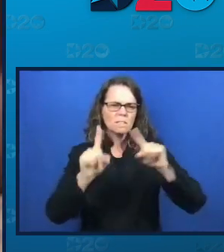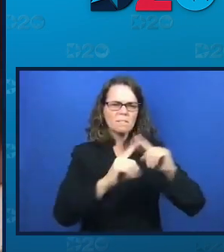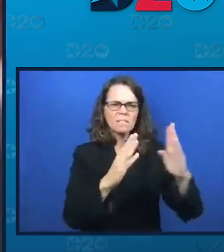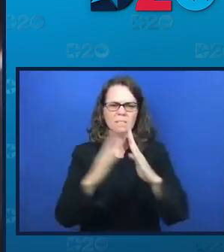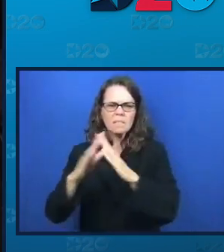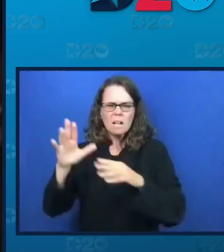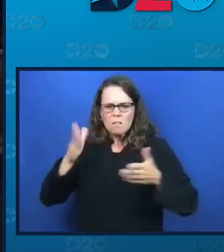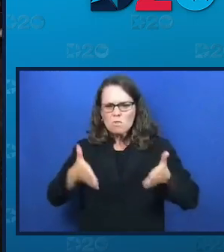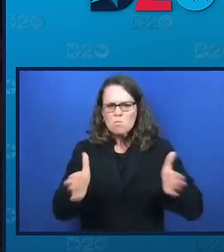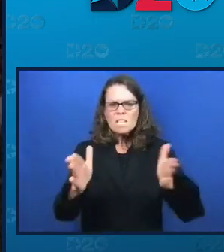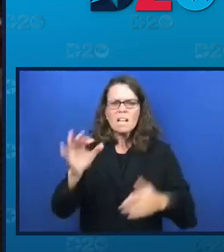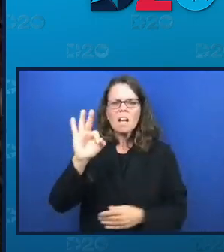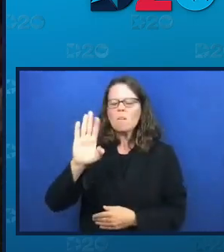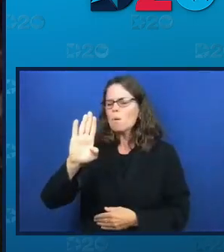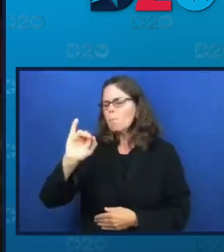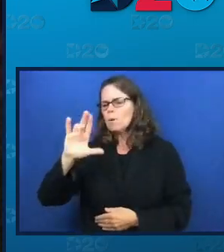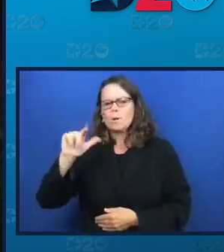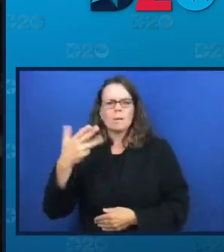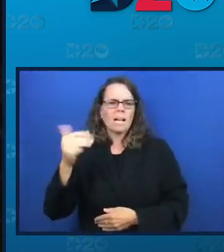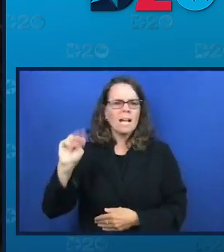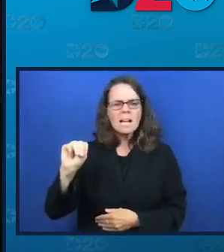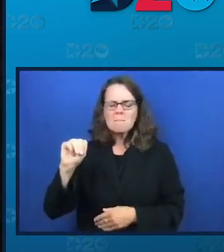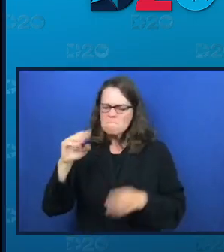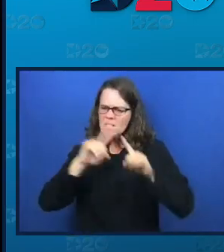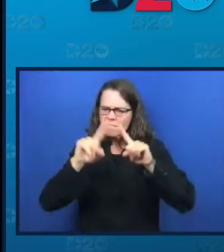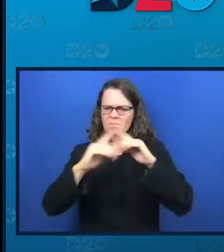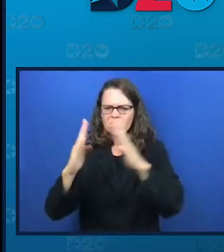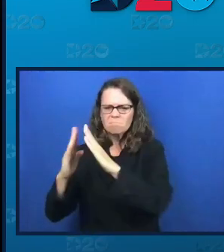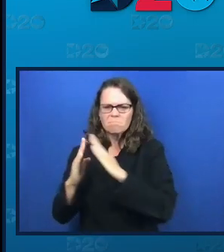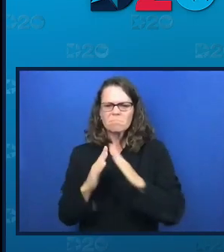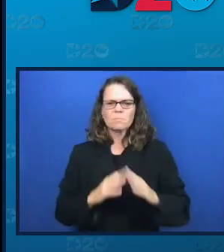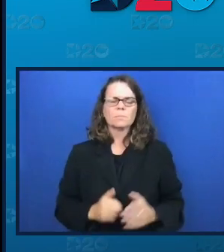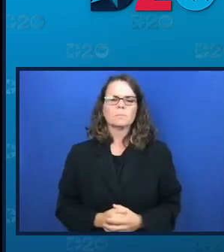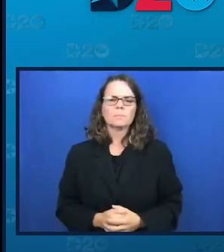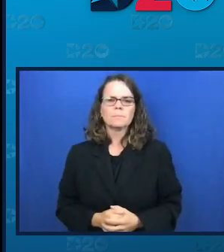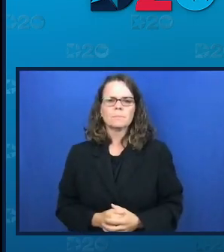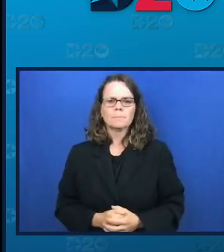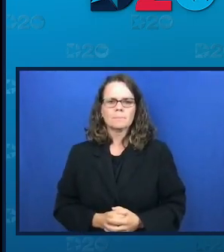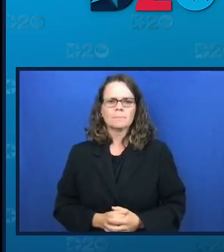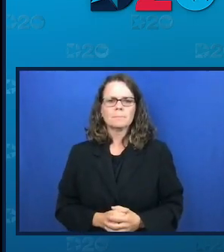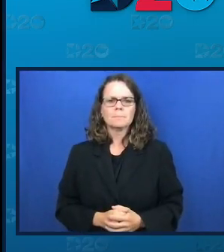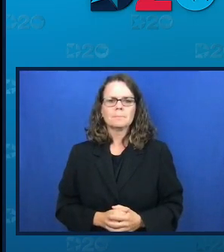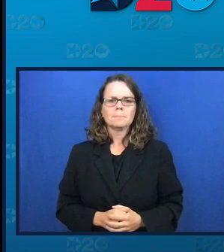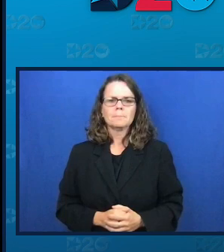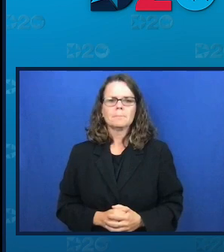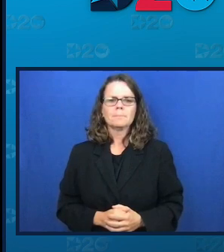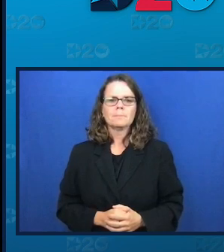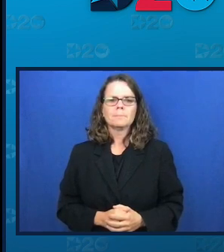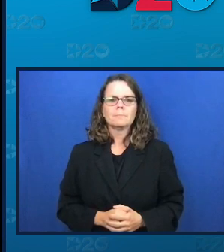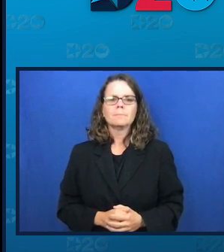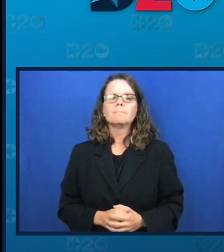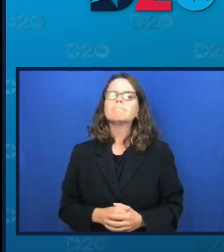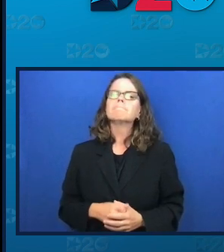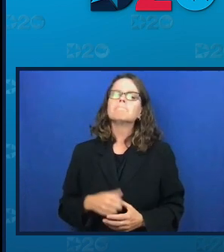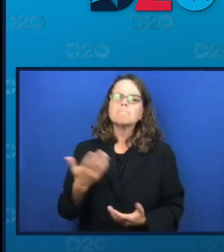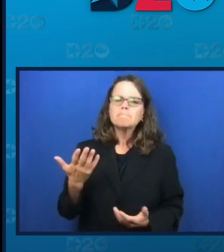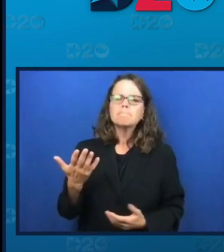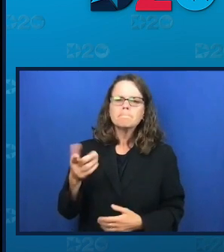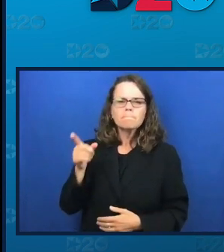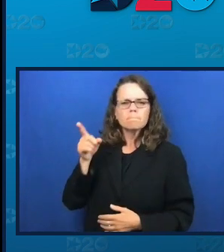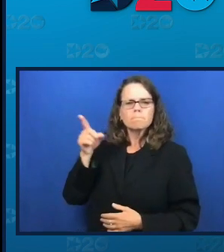he is the singular figure that has tried to carry out the work of our